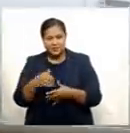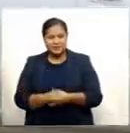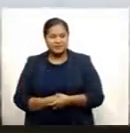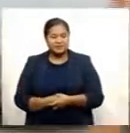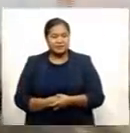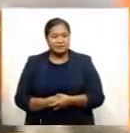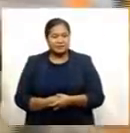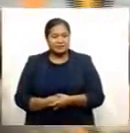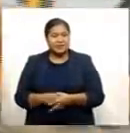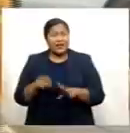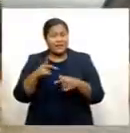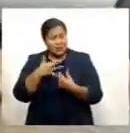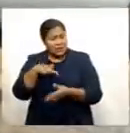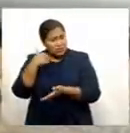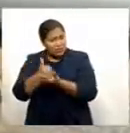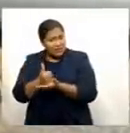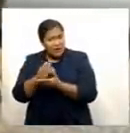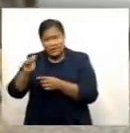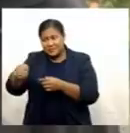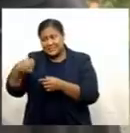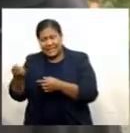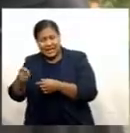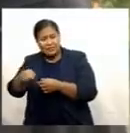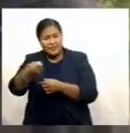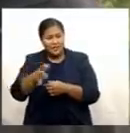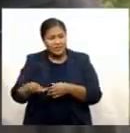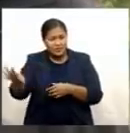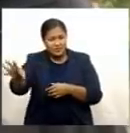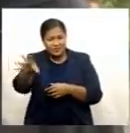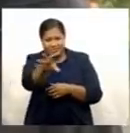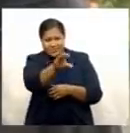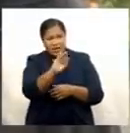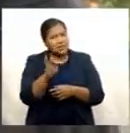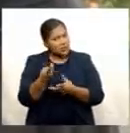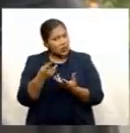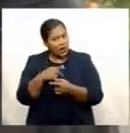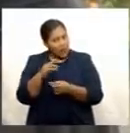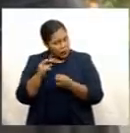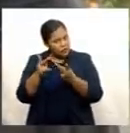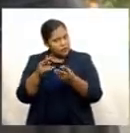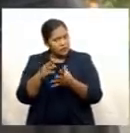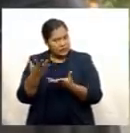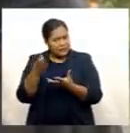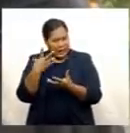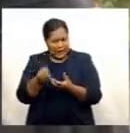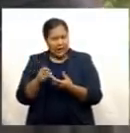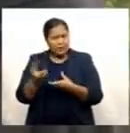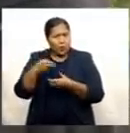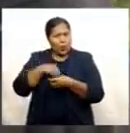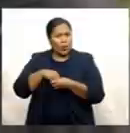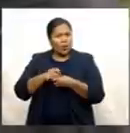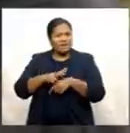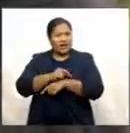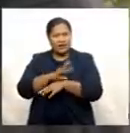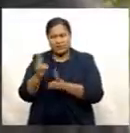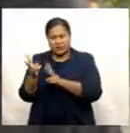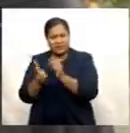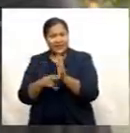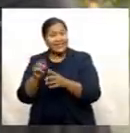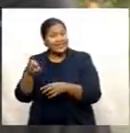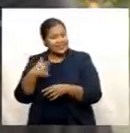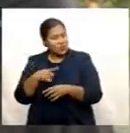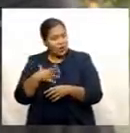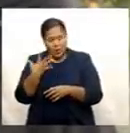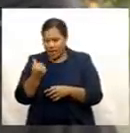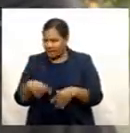With cases confirmed from neighboring areas, the chances of residents here contracting the virus is also high. That's why we impose